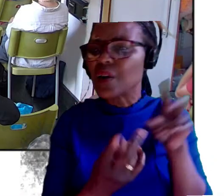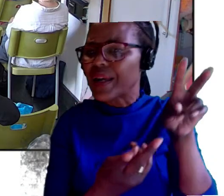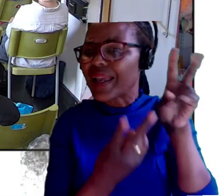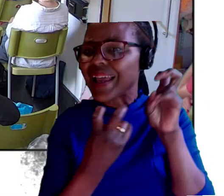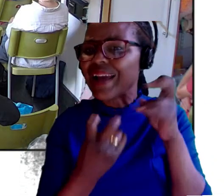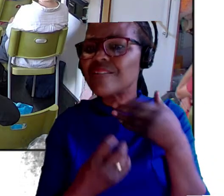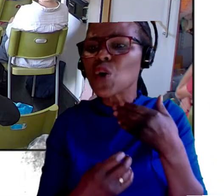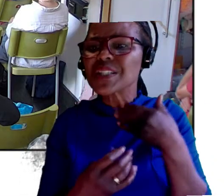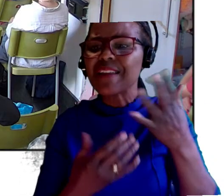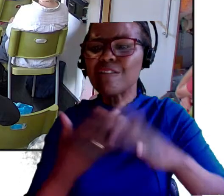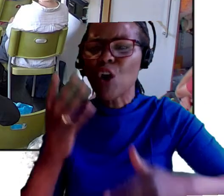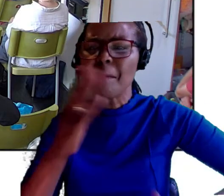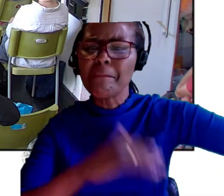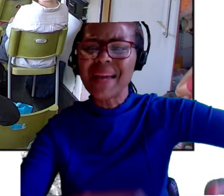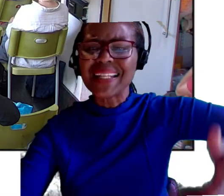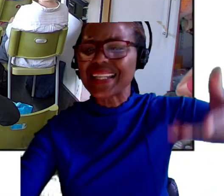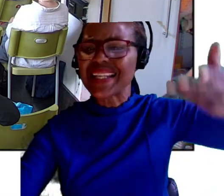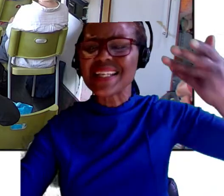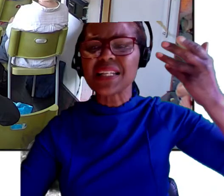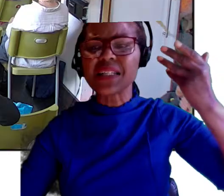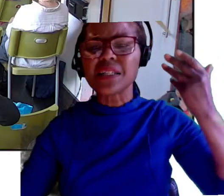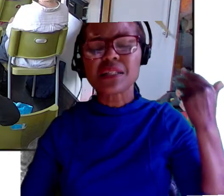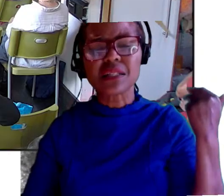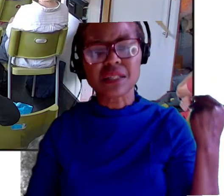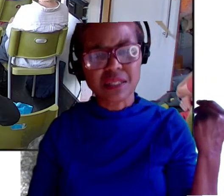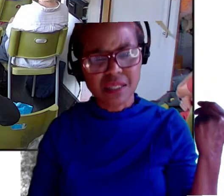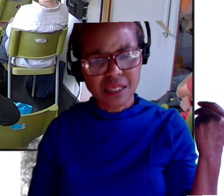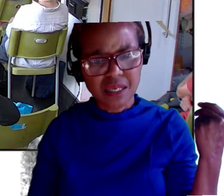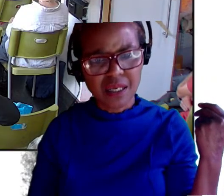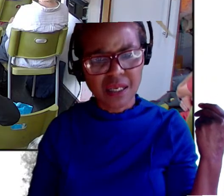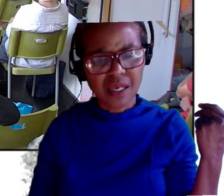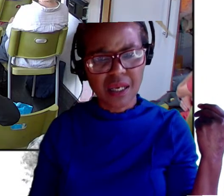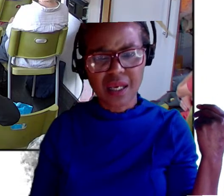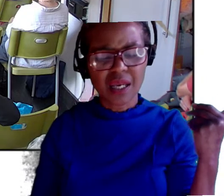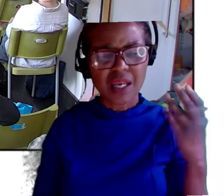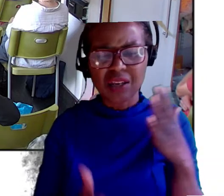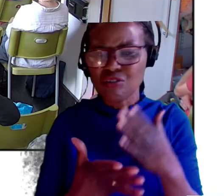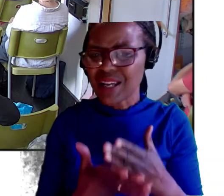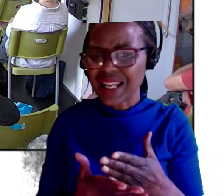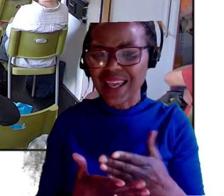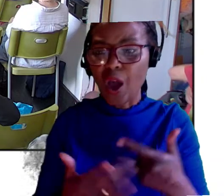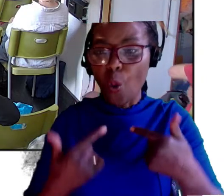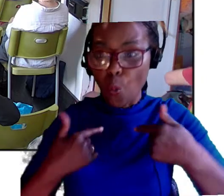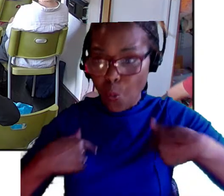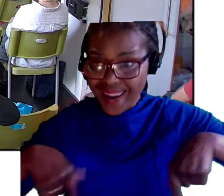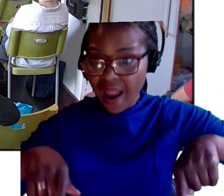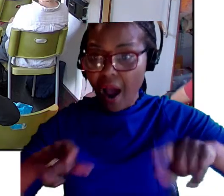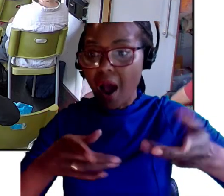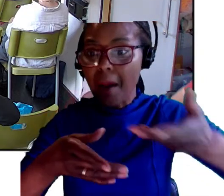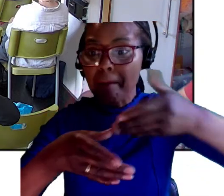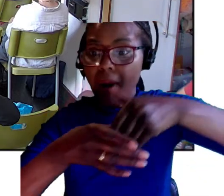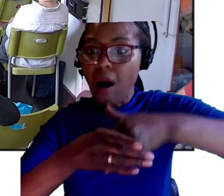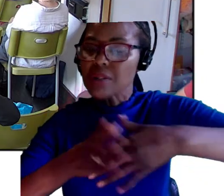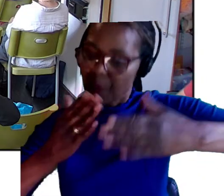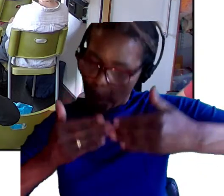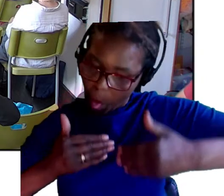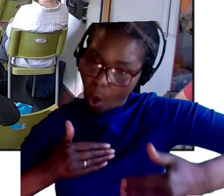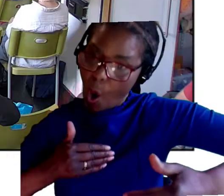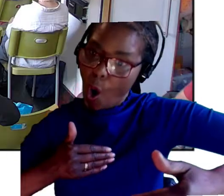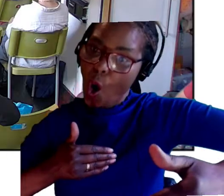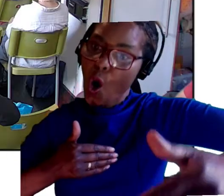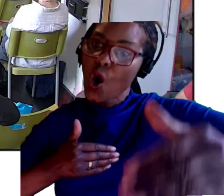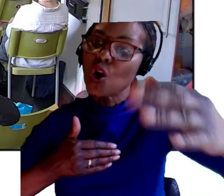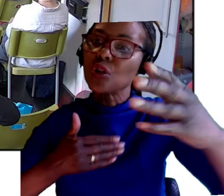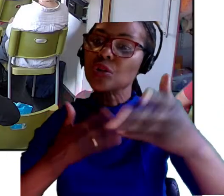ago is that it really kind of like accentuates how much we're part of a longer story that none of us will ever truly